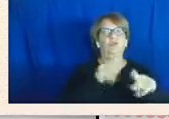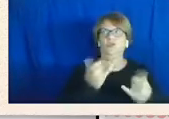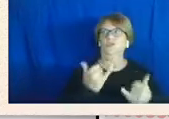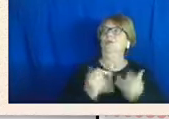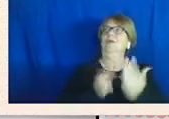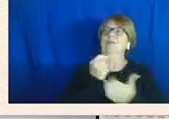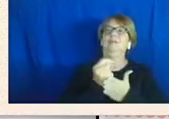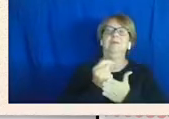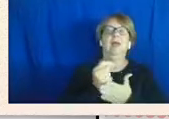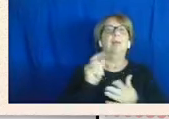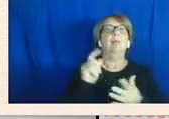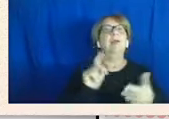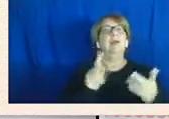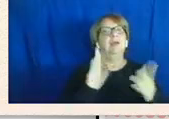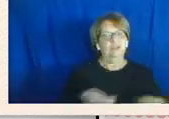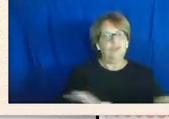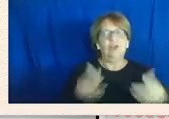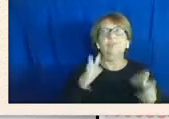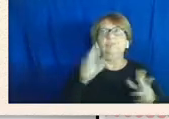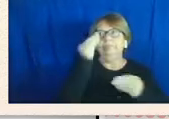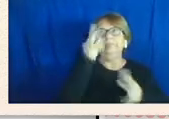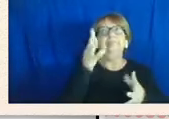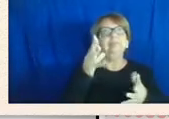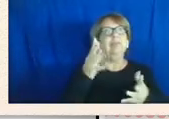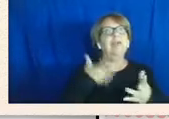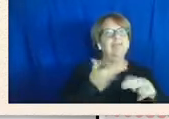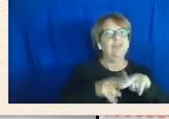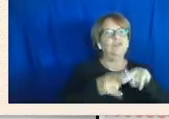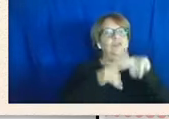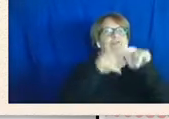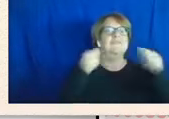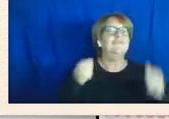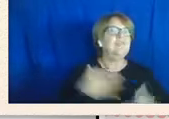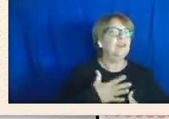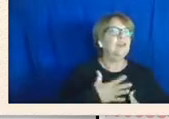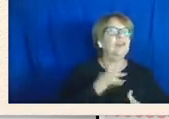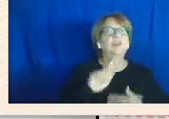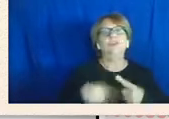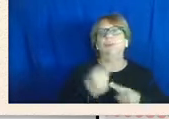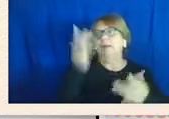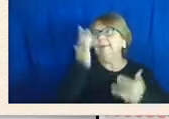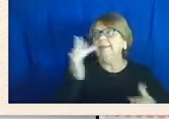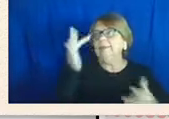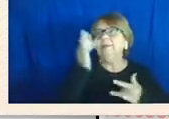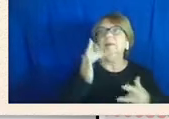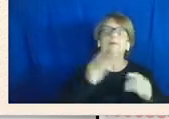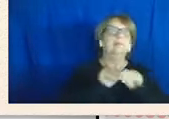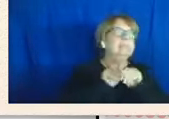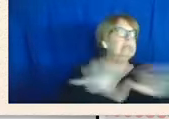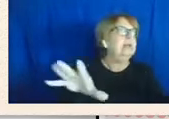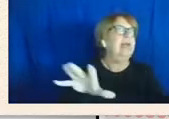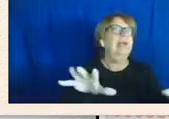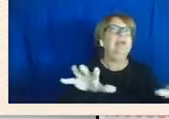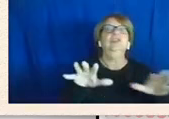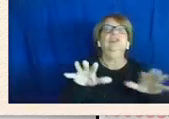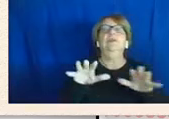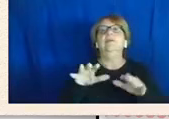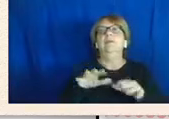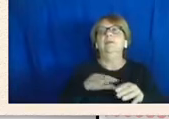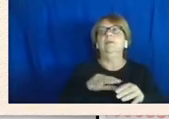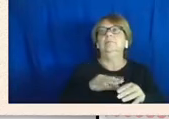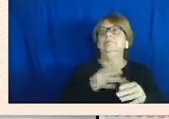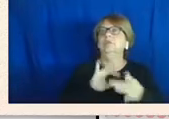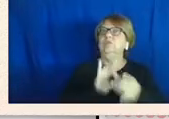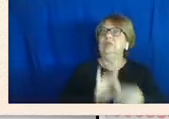reported to have increases in fears about illness and contagion, as mentioned previously, related symptoms like, again,